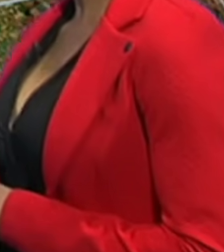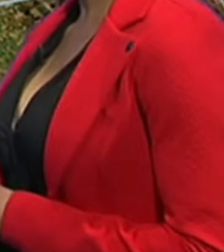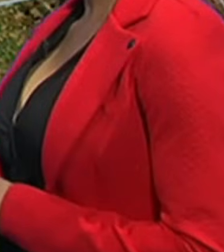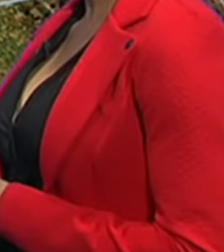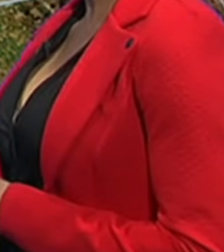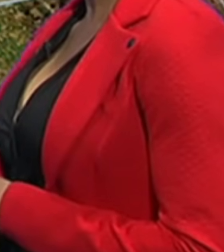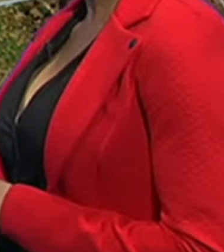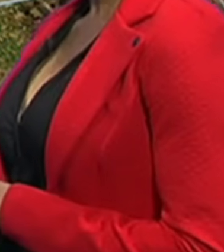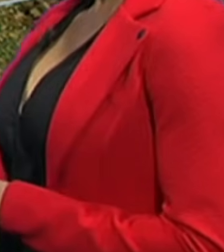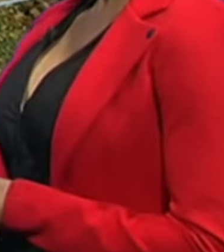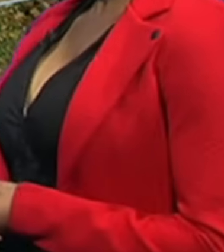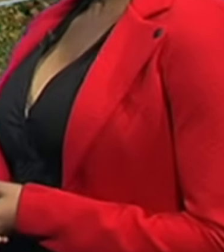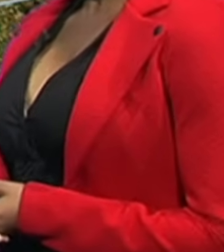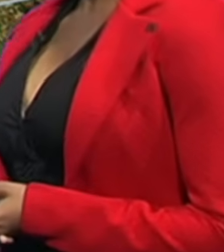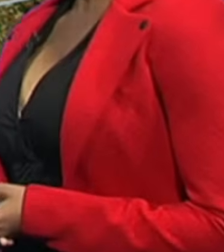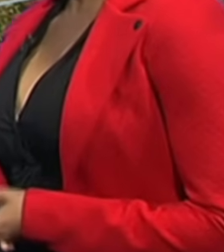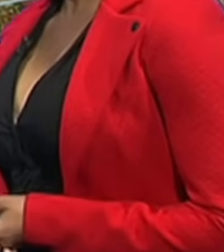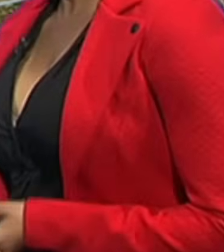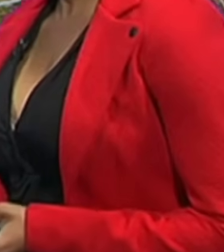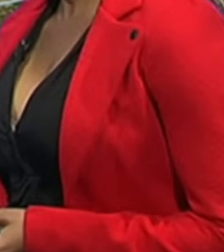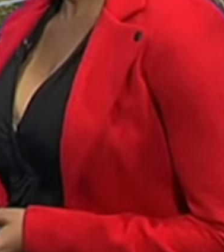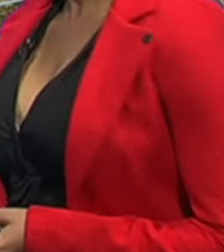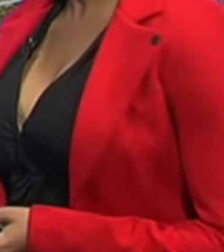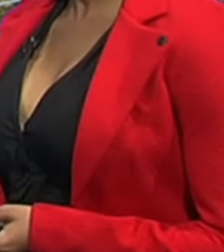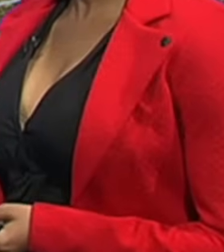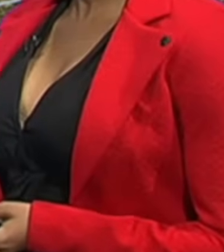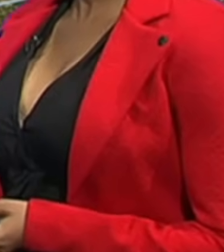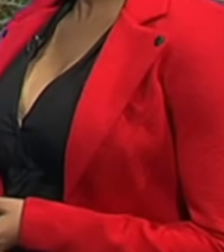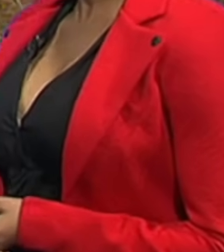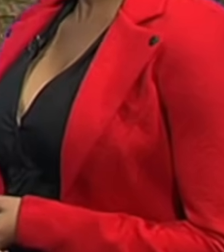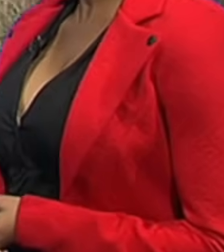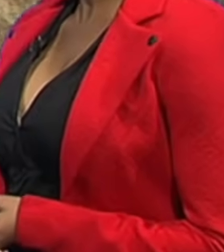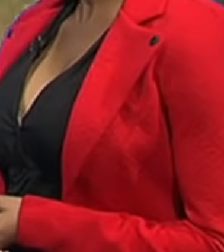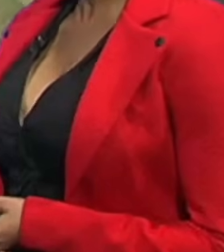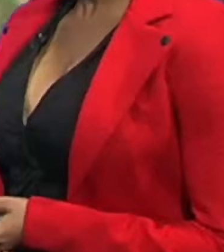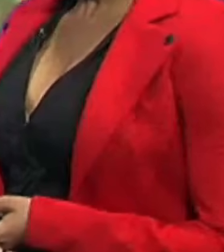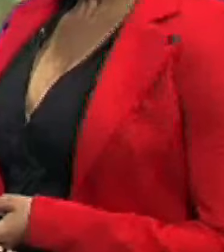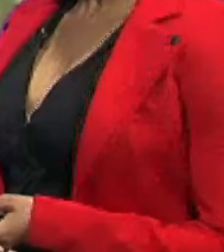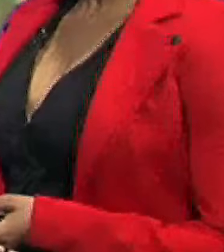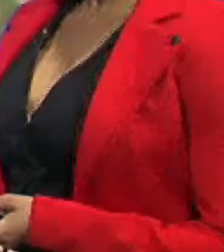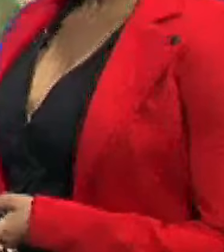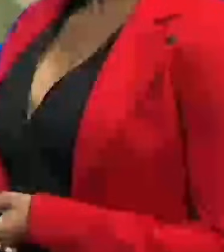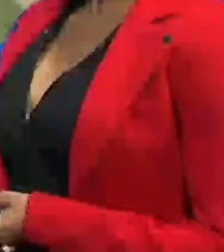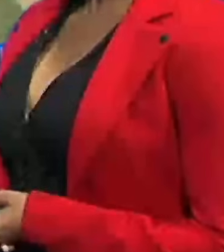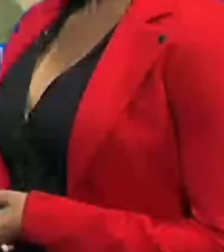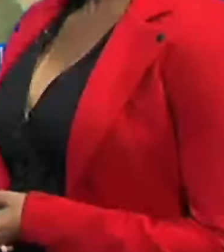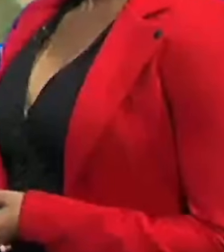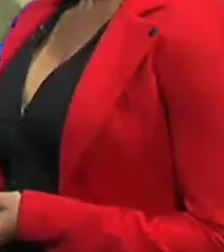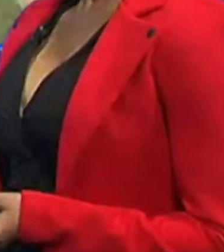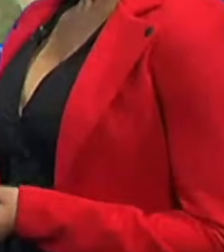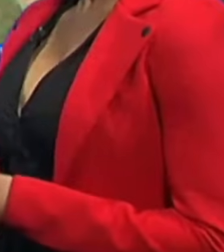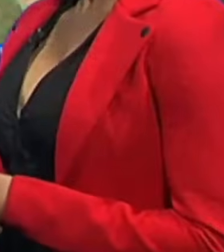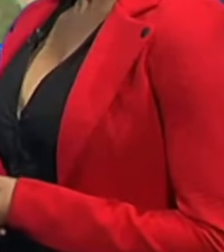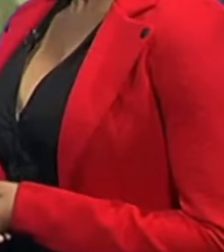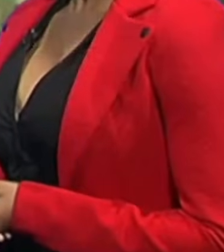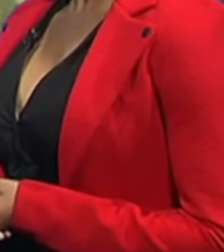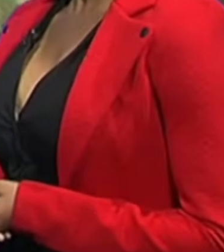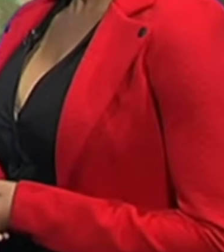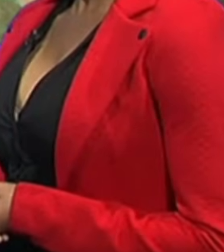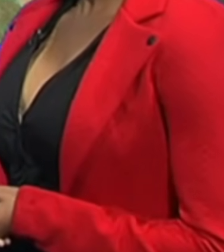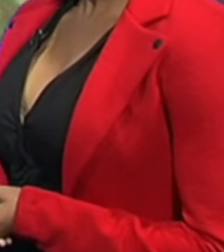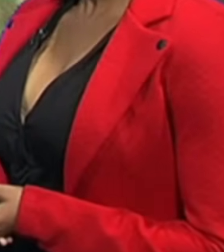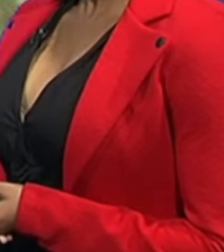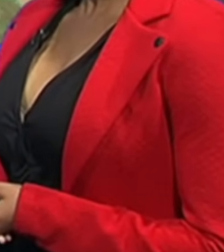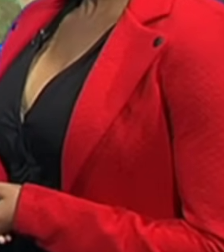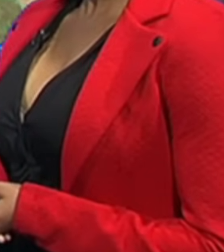di le 29 Vereeniging ka digata di le 15 go ya go di le 28 Limpopo mo provinseng Polokwane ka digata di le